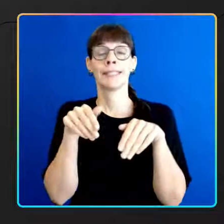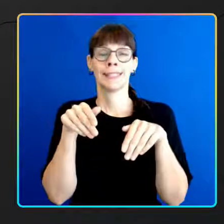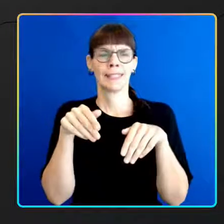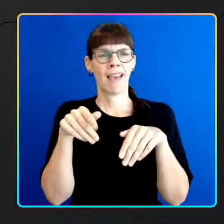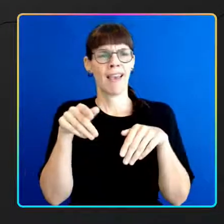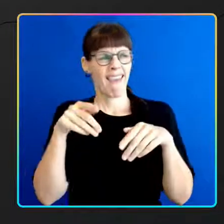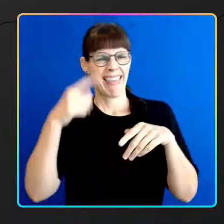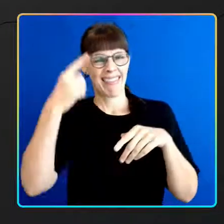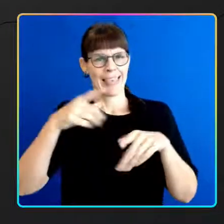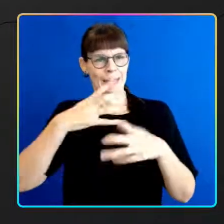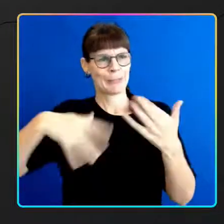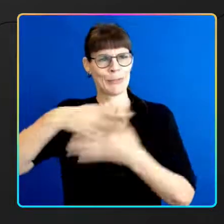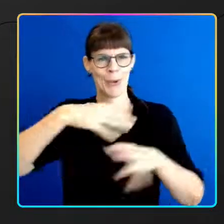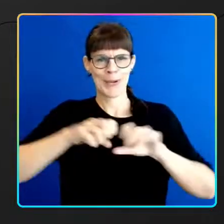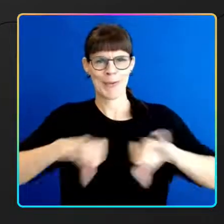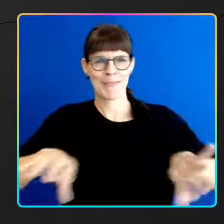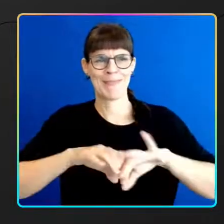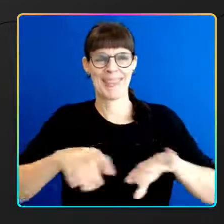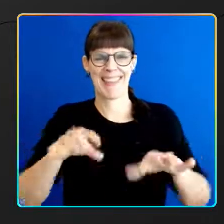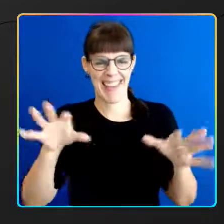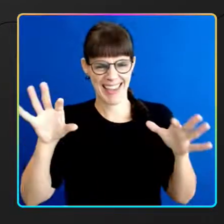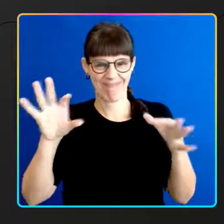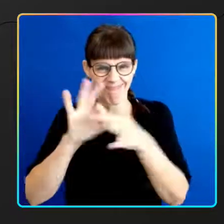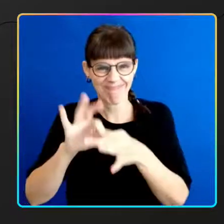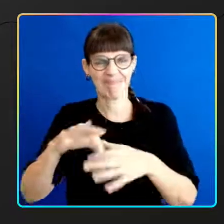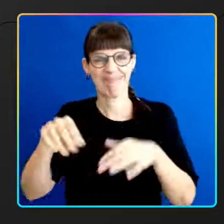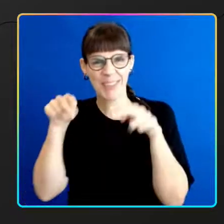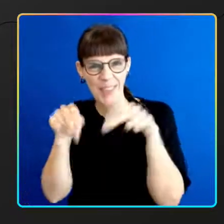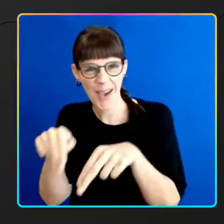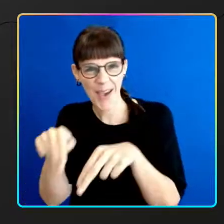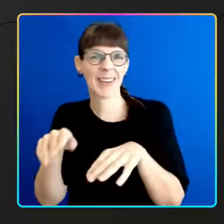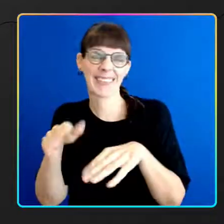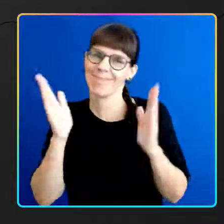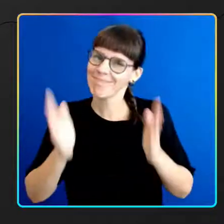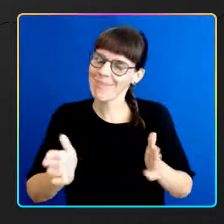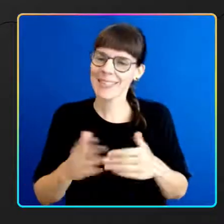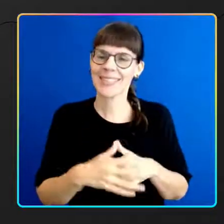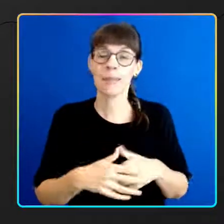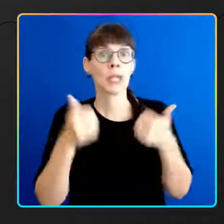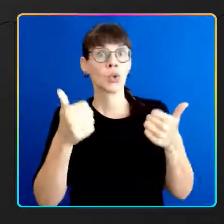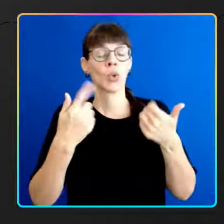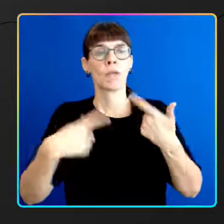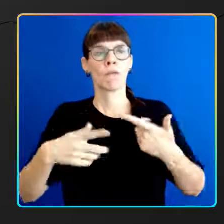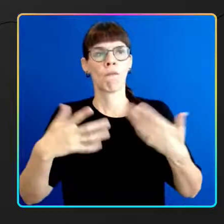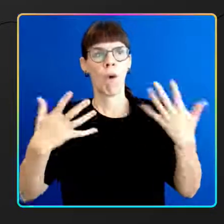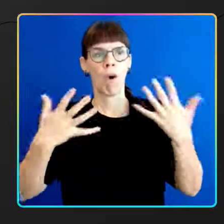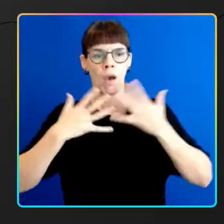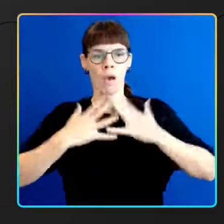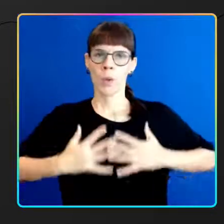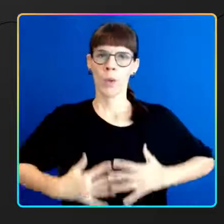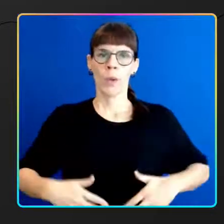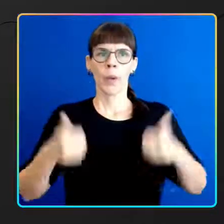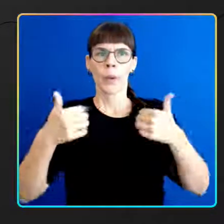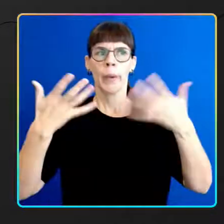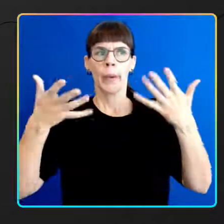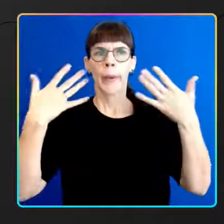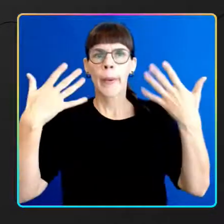And hearing that you it's good for you and it's good for your health as well, as you said, whilst